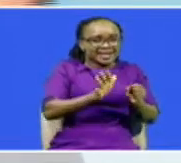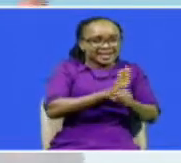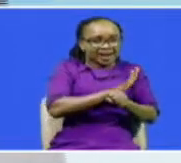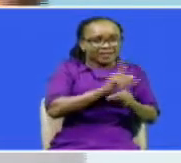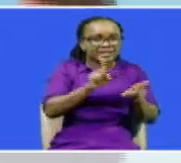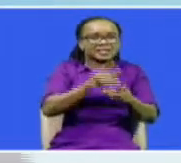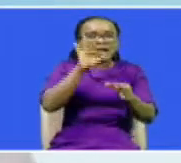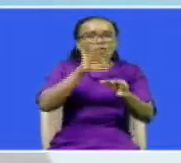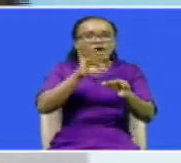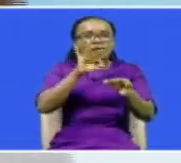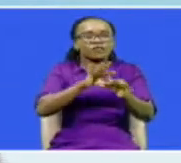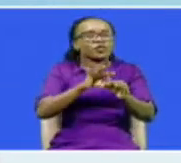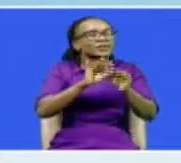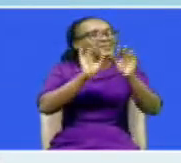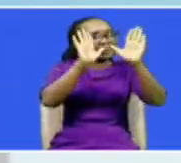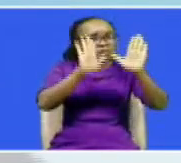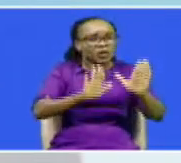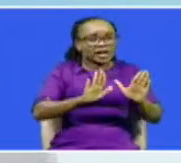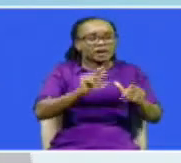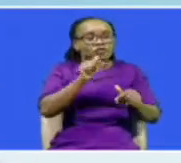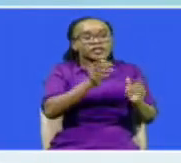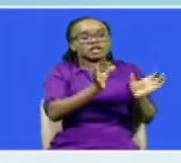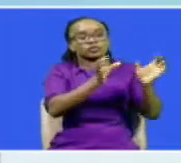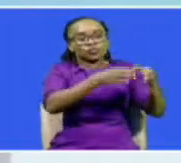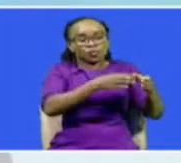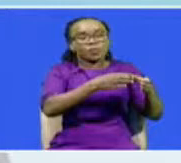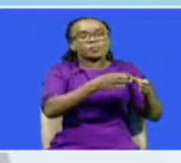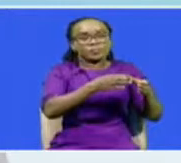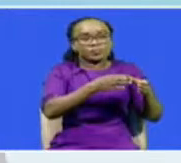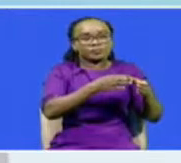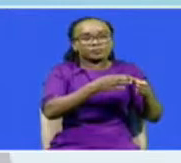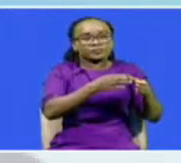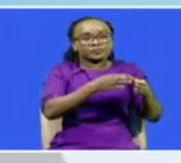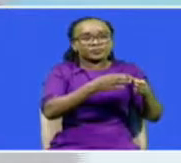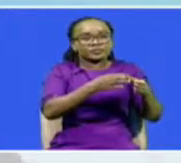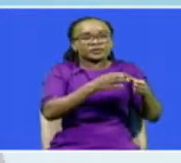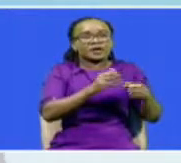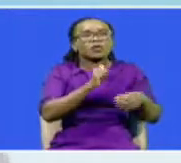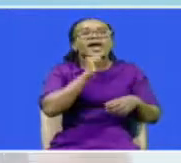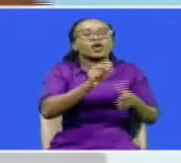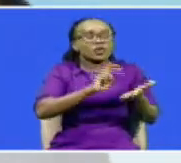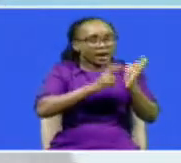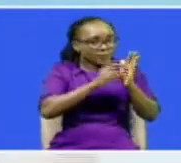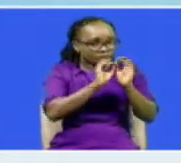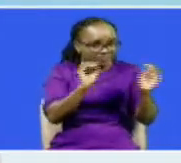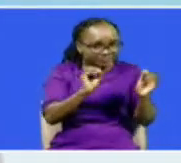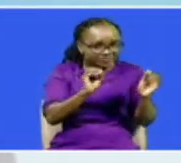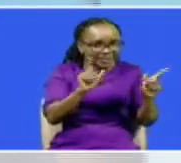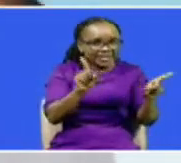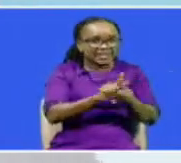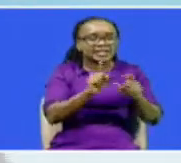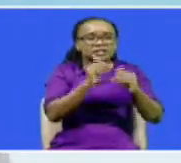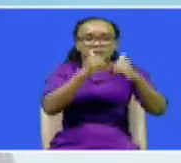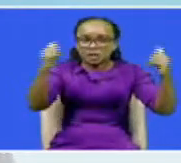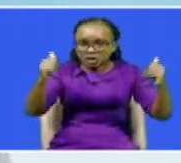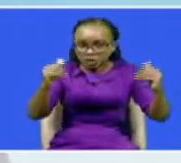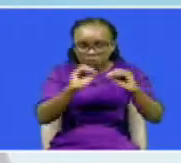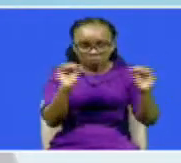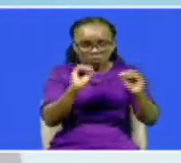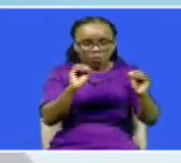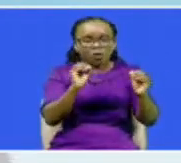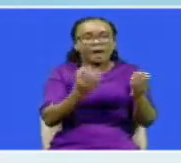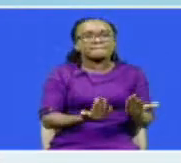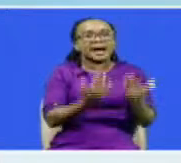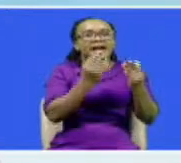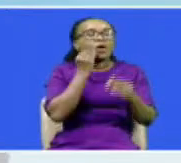your vote is very relevant for Roots Party. So don't be afraid to vote for Roots Party. We are not a project. We are not splitting up. We are not burning our home.